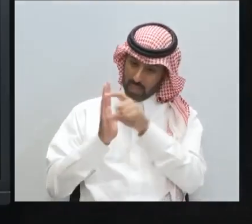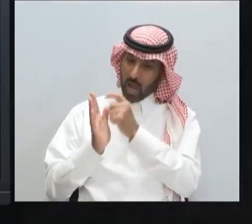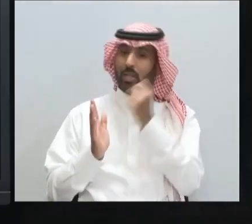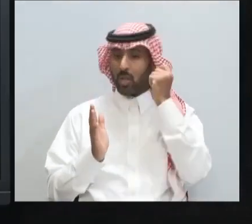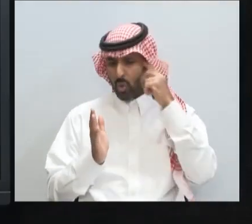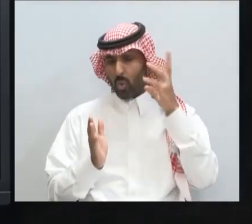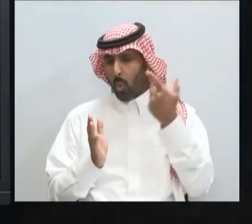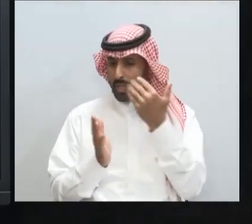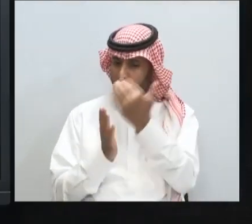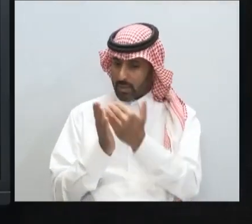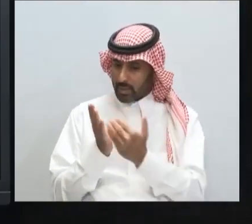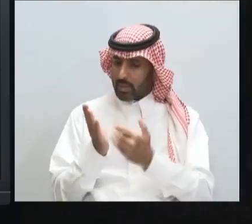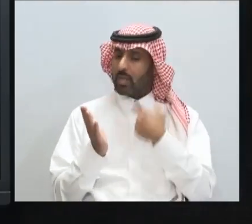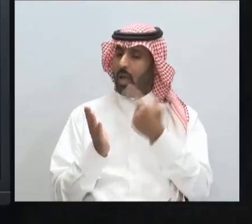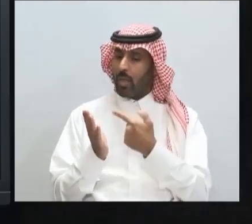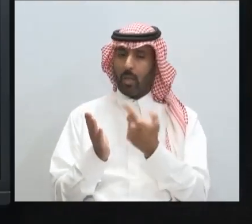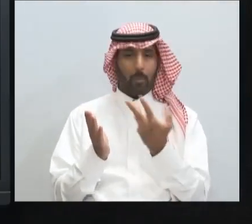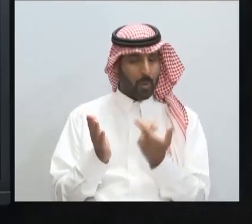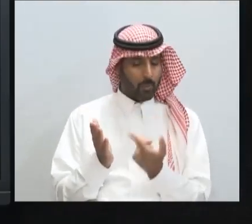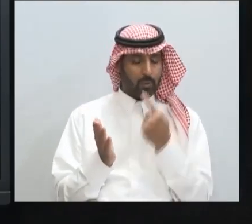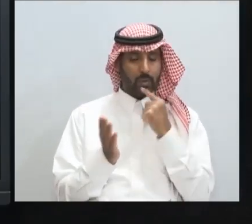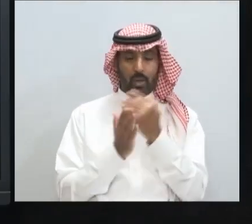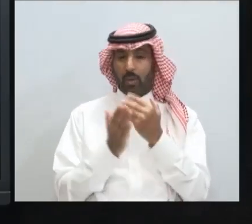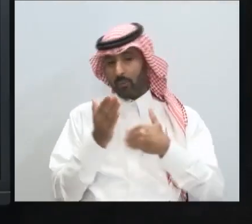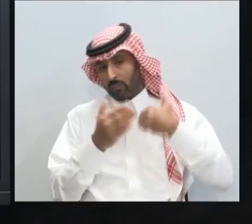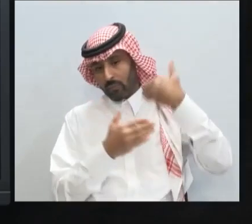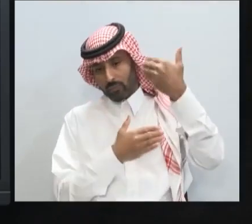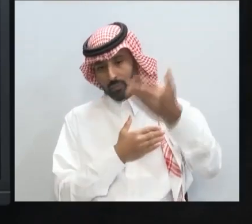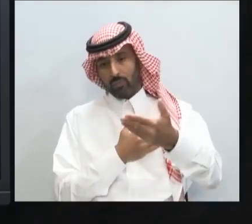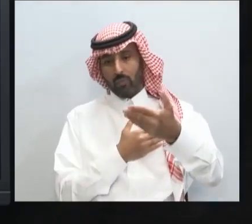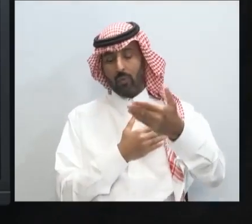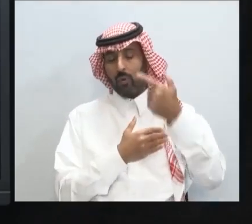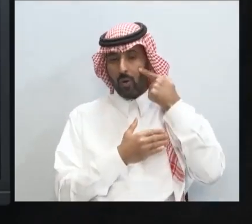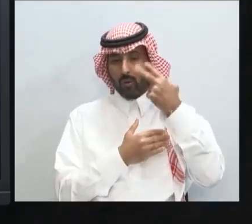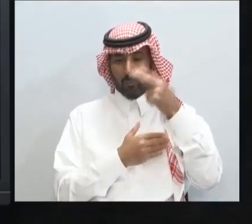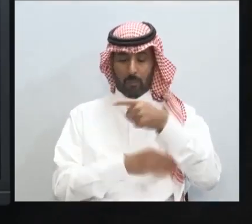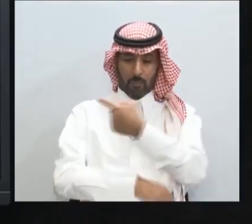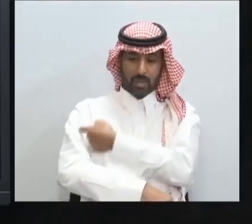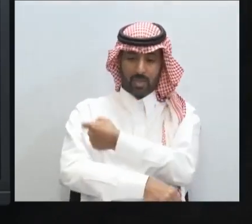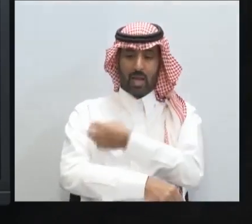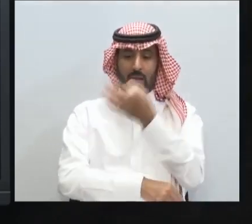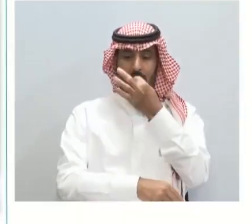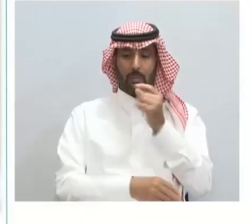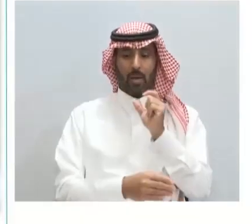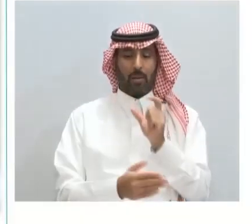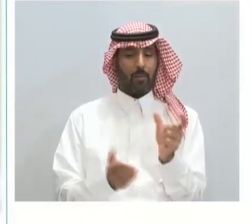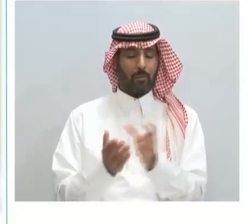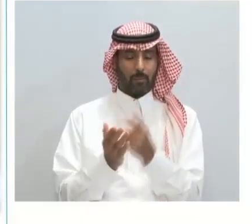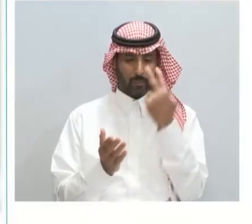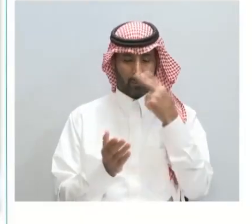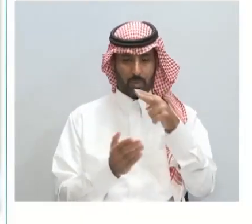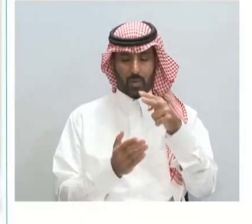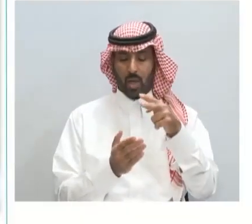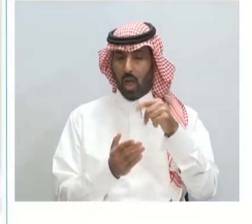know what the article is going to talk about. The future of the medicine department. Peeking